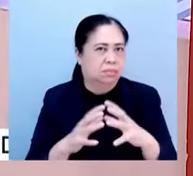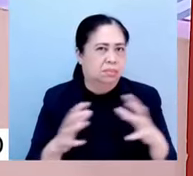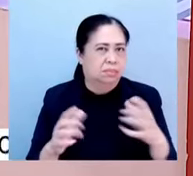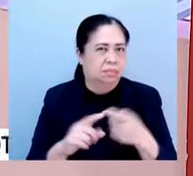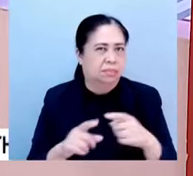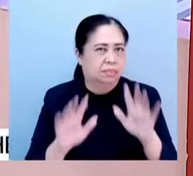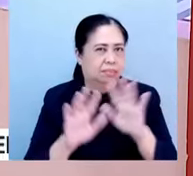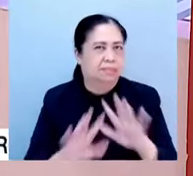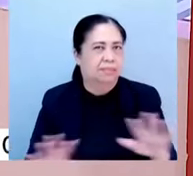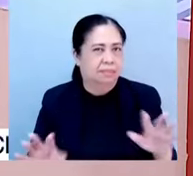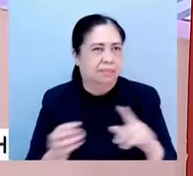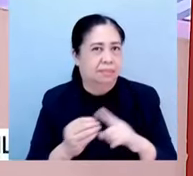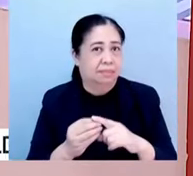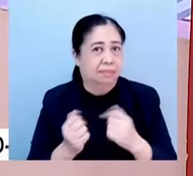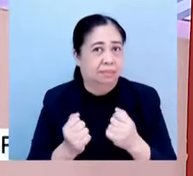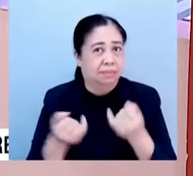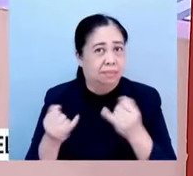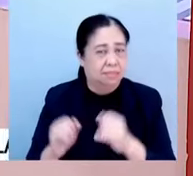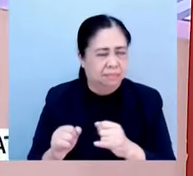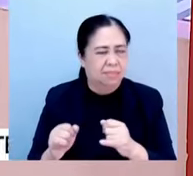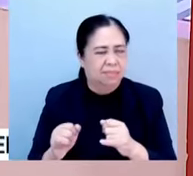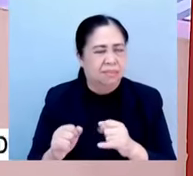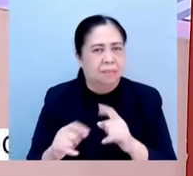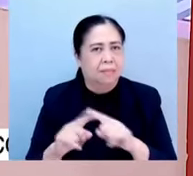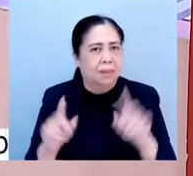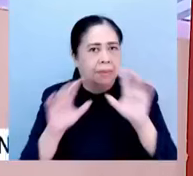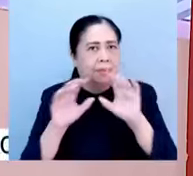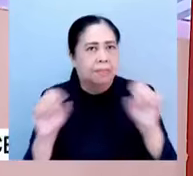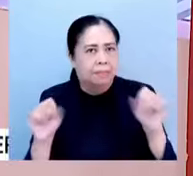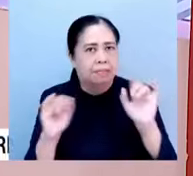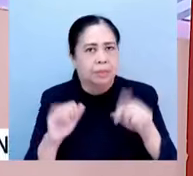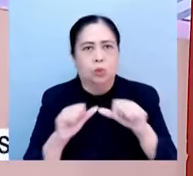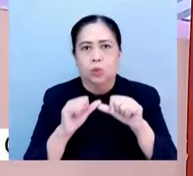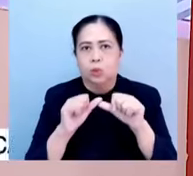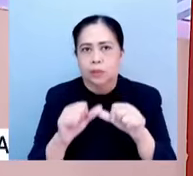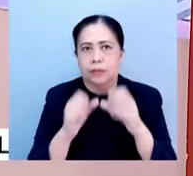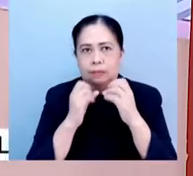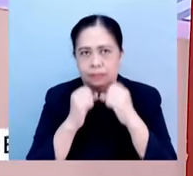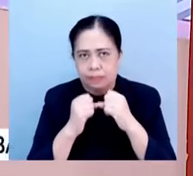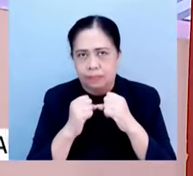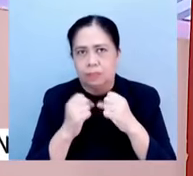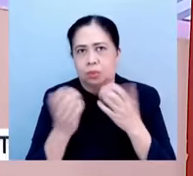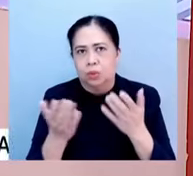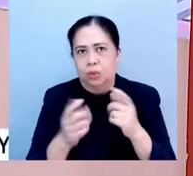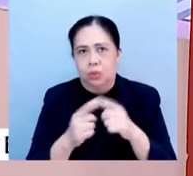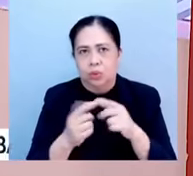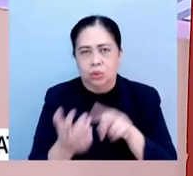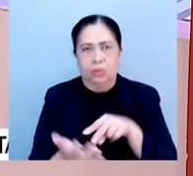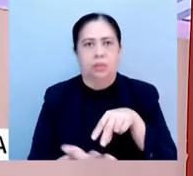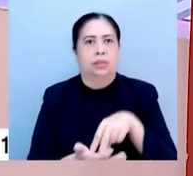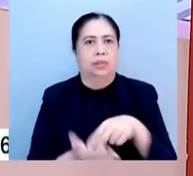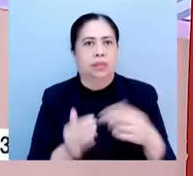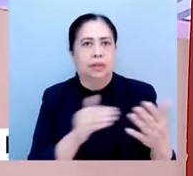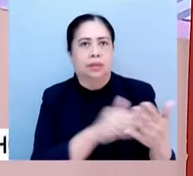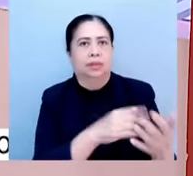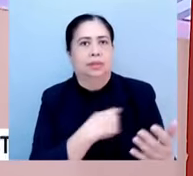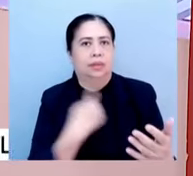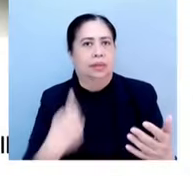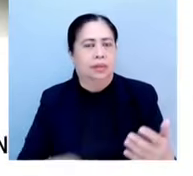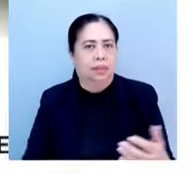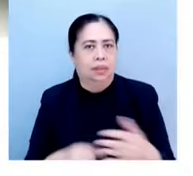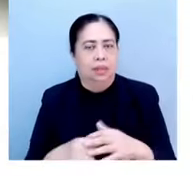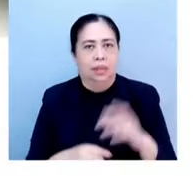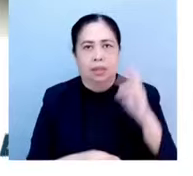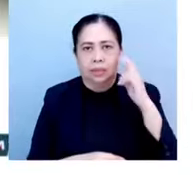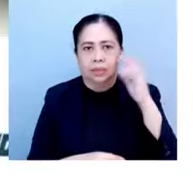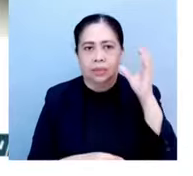when it comes to maritime issues, the president should continue to use it as a forum to take a stand against China. Renato De Castro